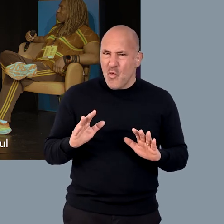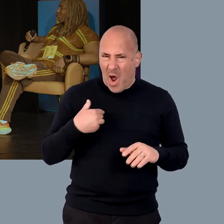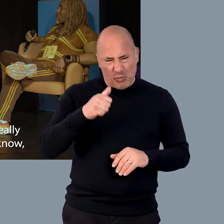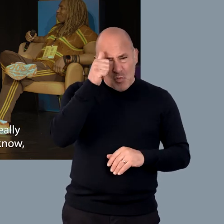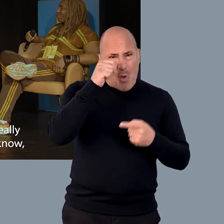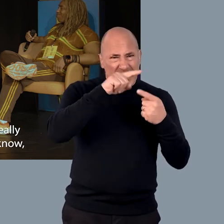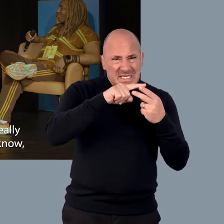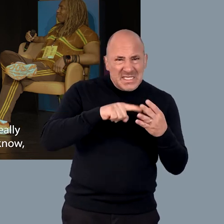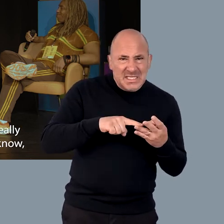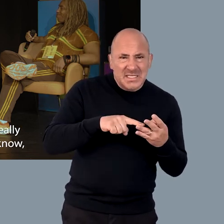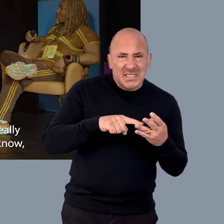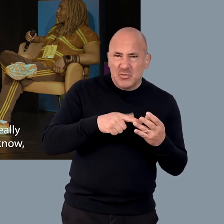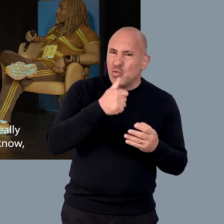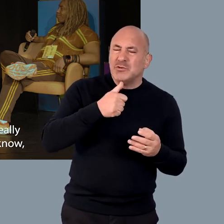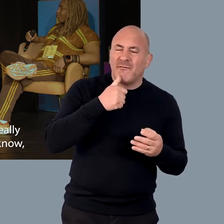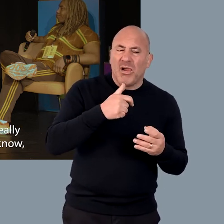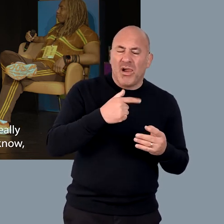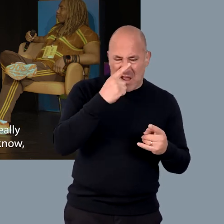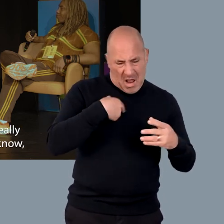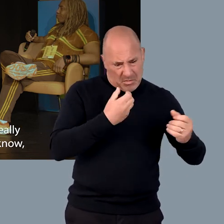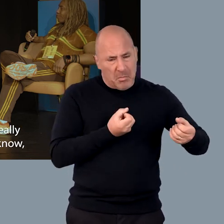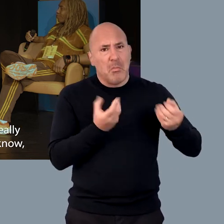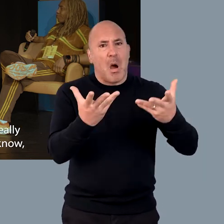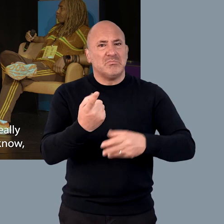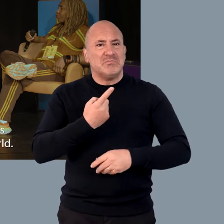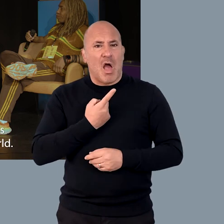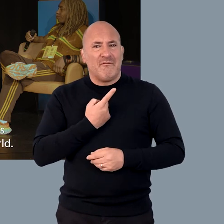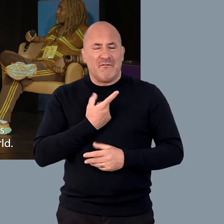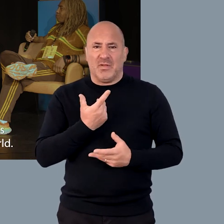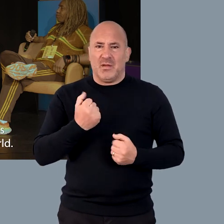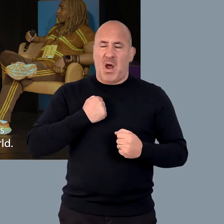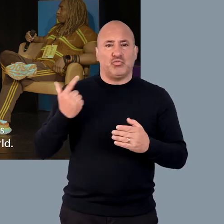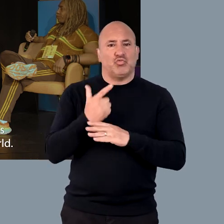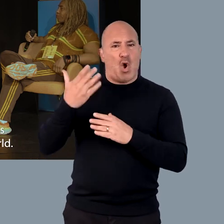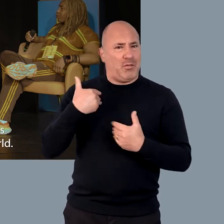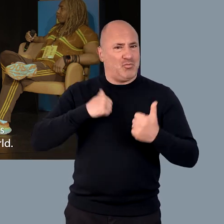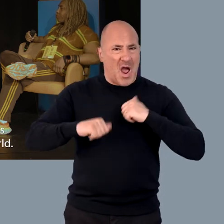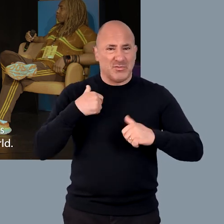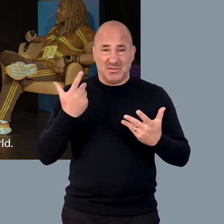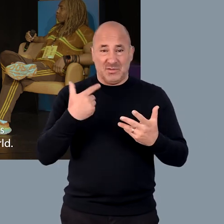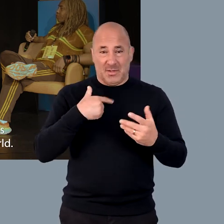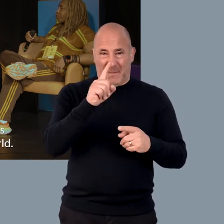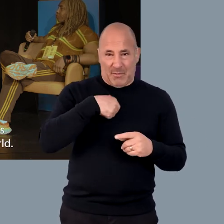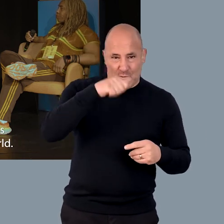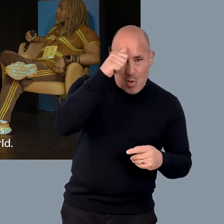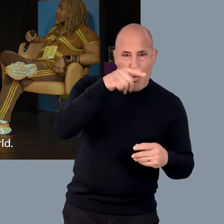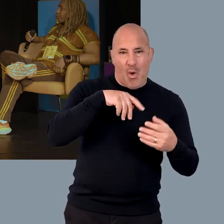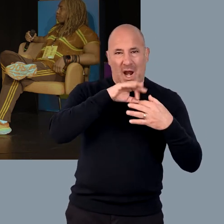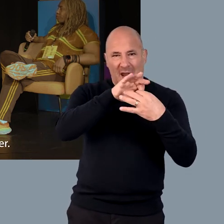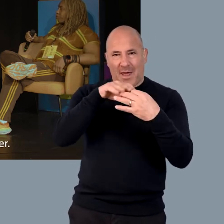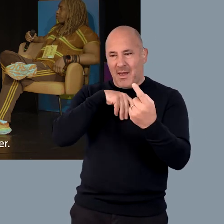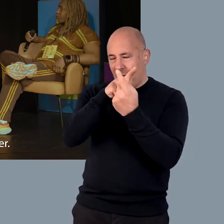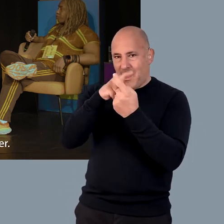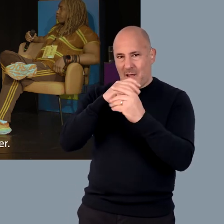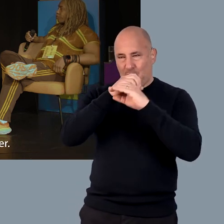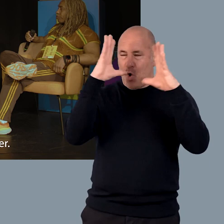really useful And I can bring them to the table and be really proud about my own journey the things I know the people that I know the connections that I've made the way that I see the world